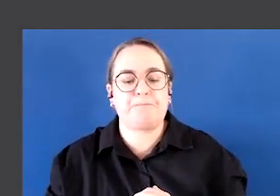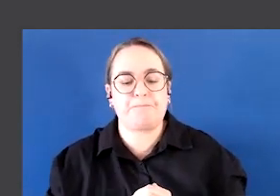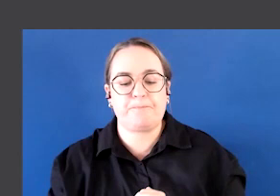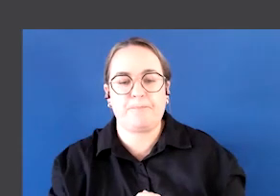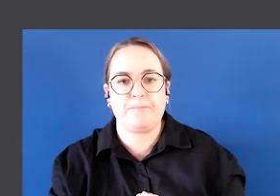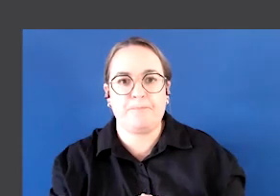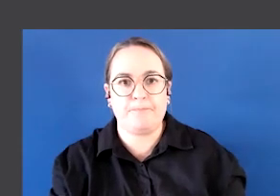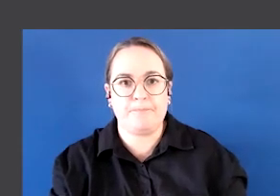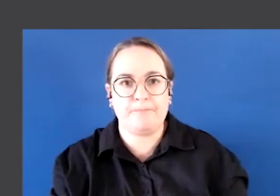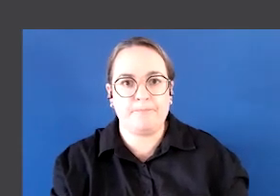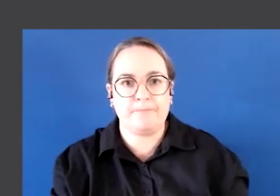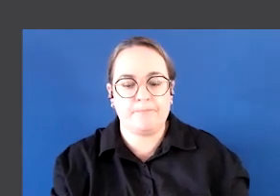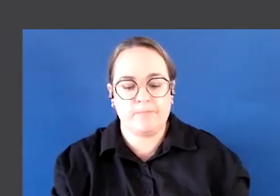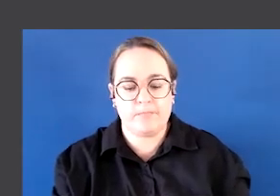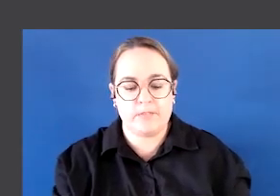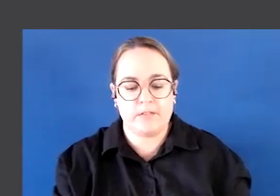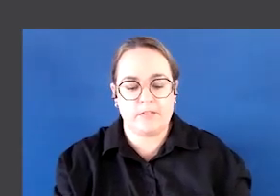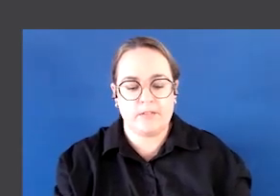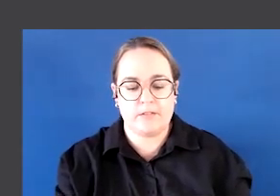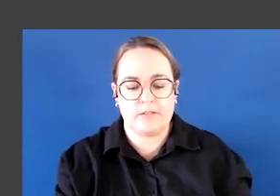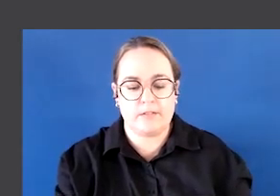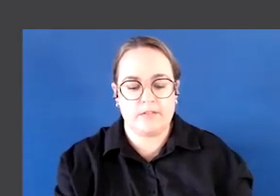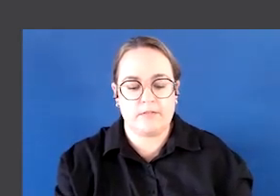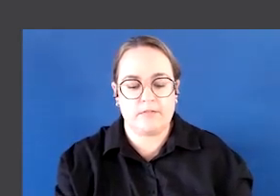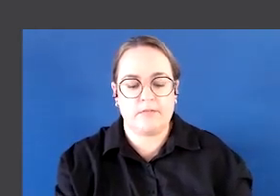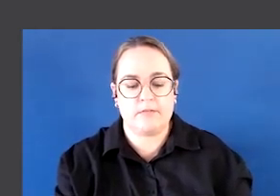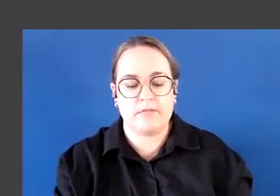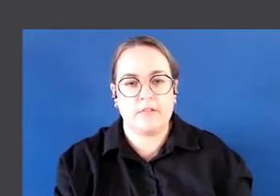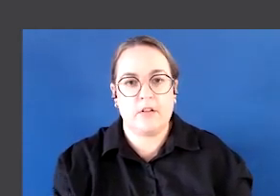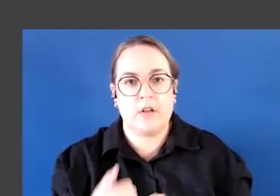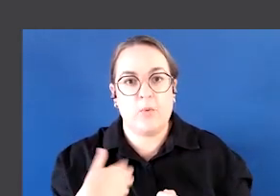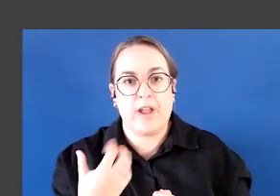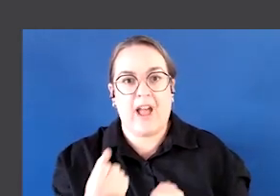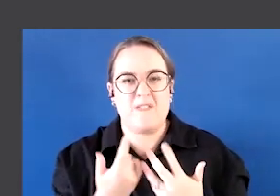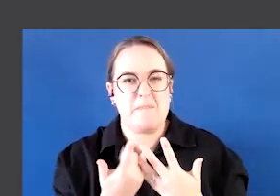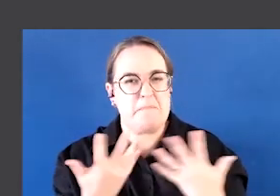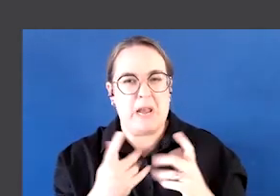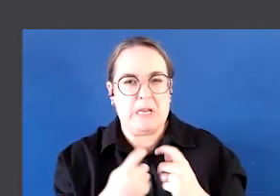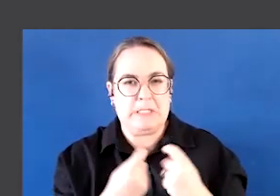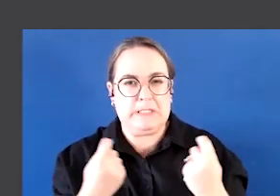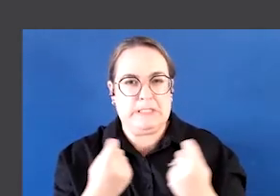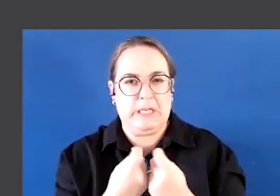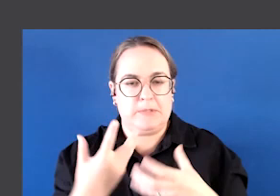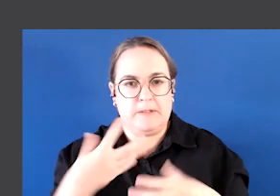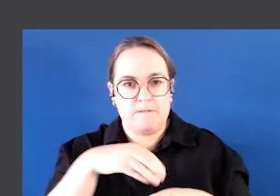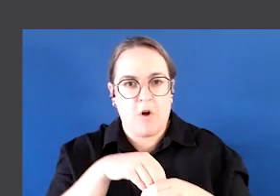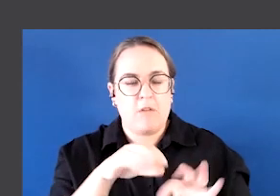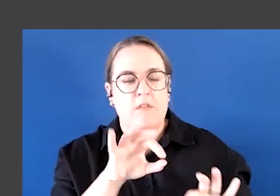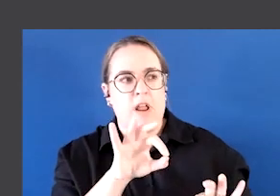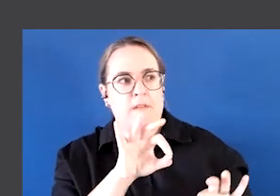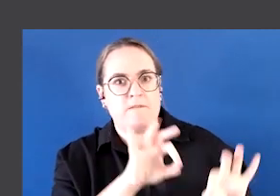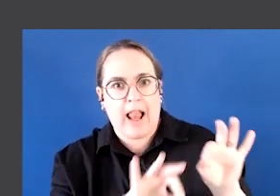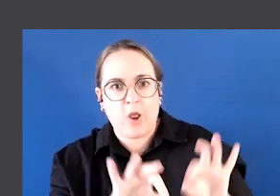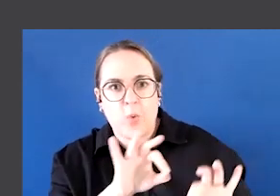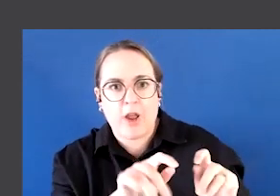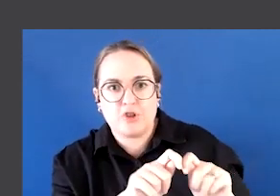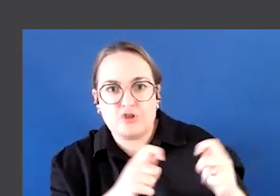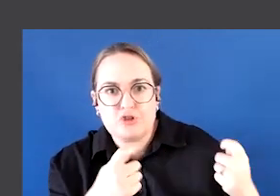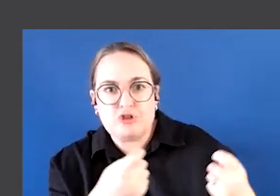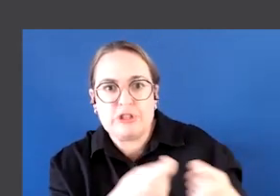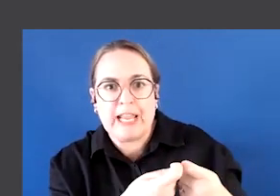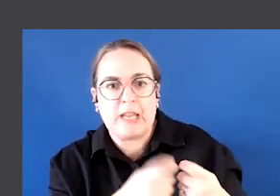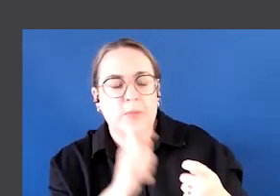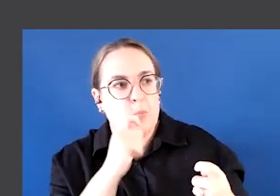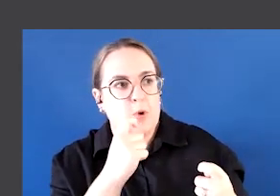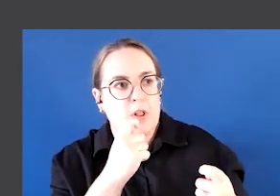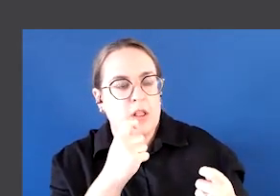Internally, we have multi-layered teams involving oversight of the procurement of our projects. So we've got